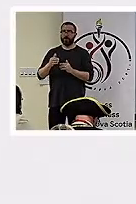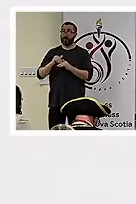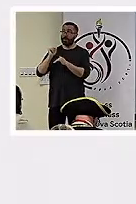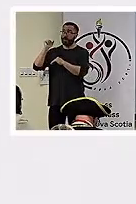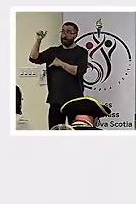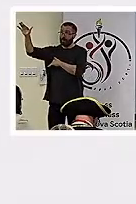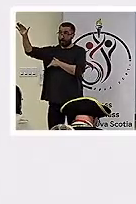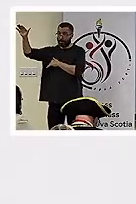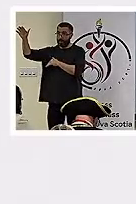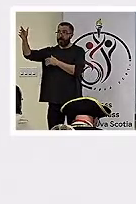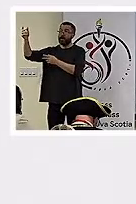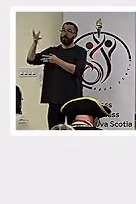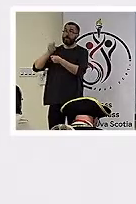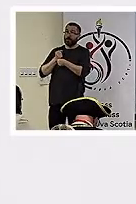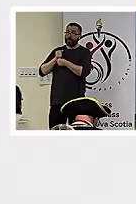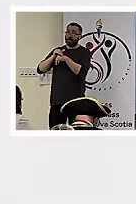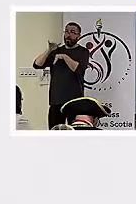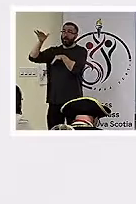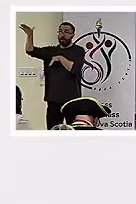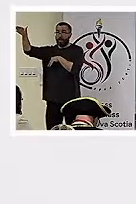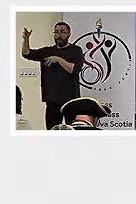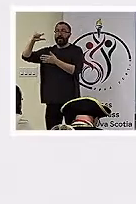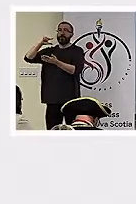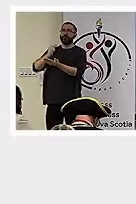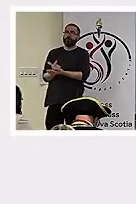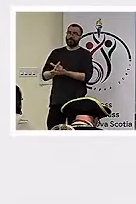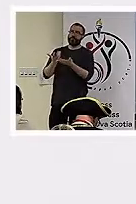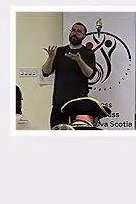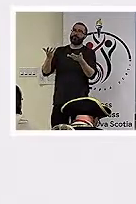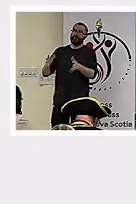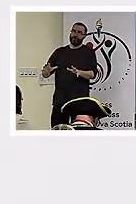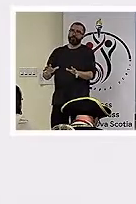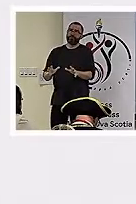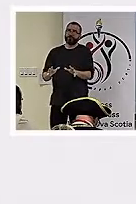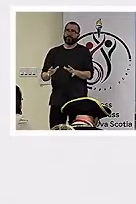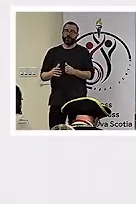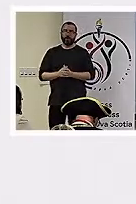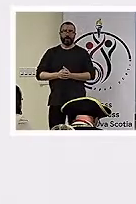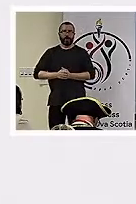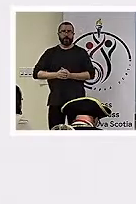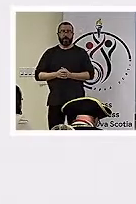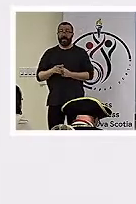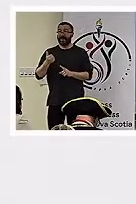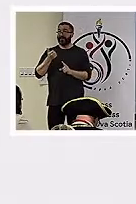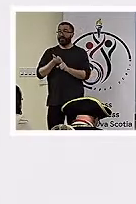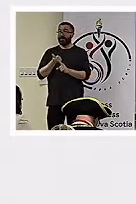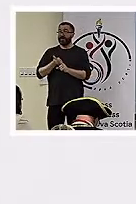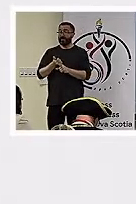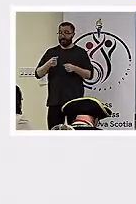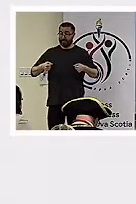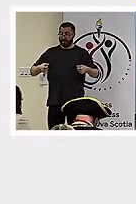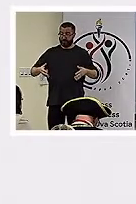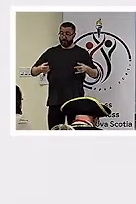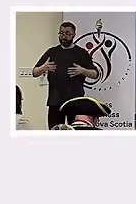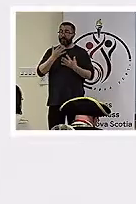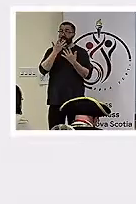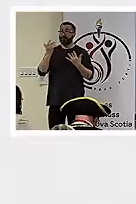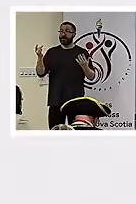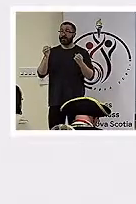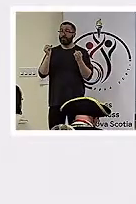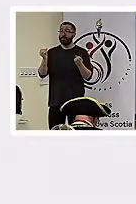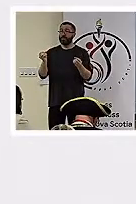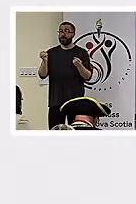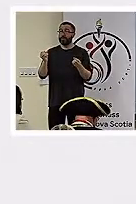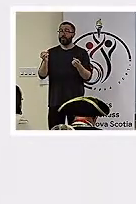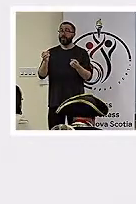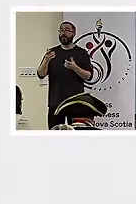wheelchair user on campus that often was and remains less than wheelchair friendly. Hebb completed his Bachelor of Commerce